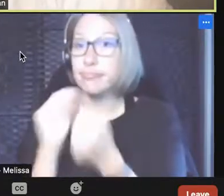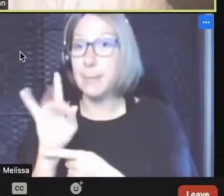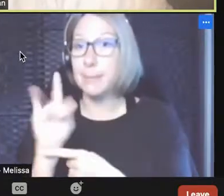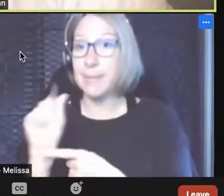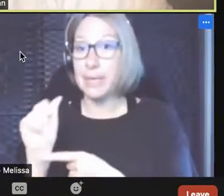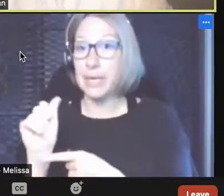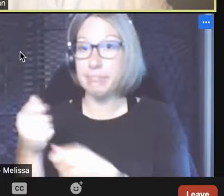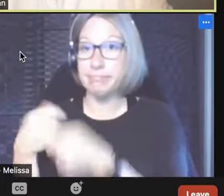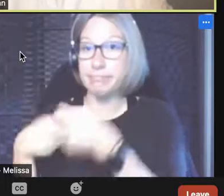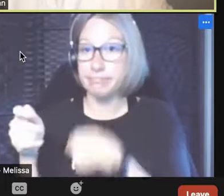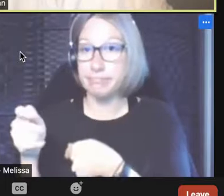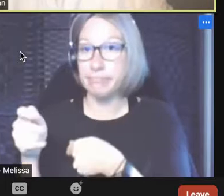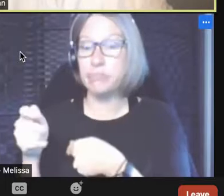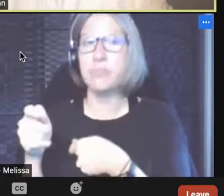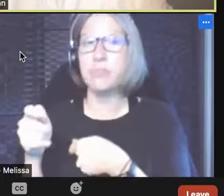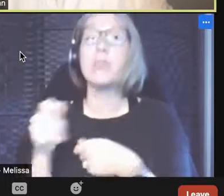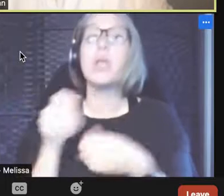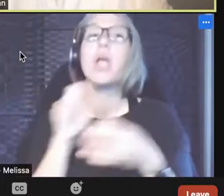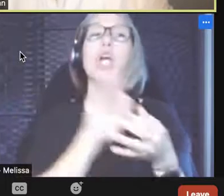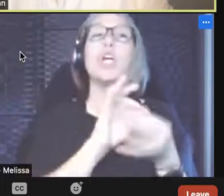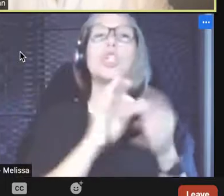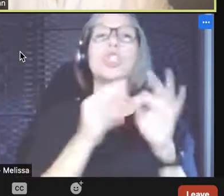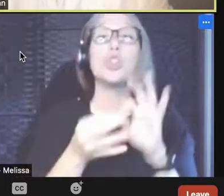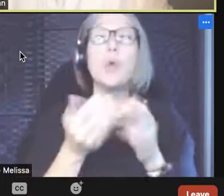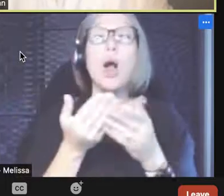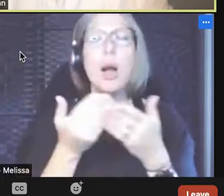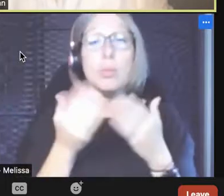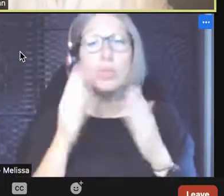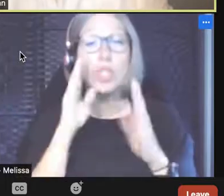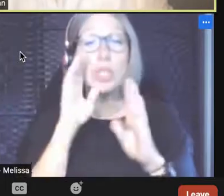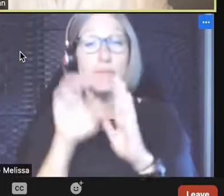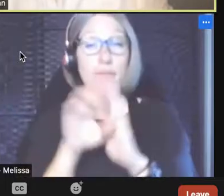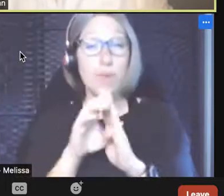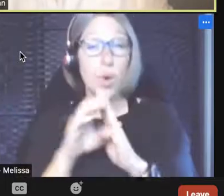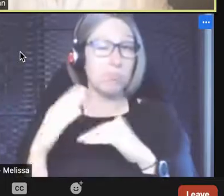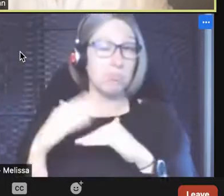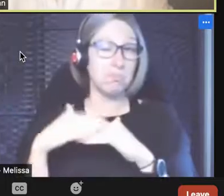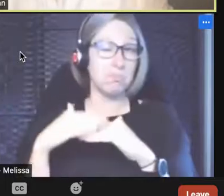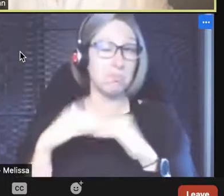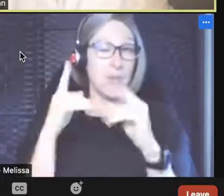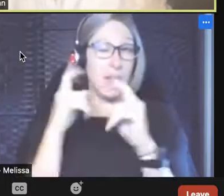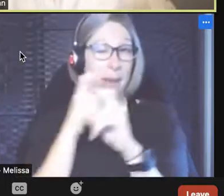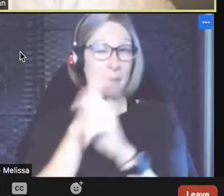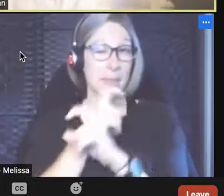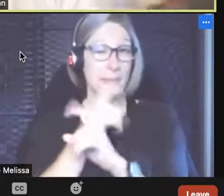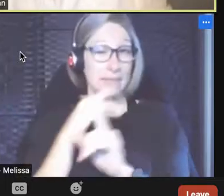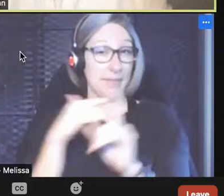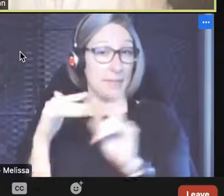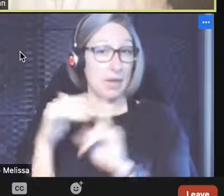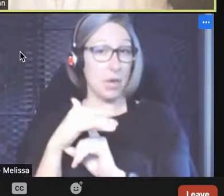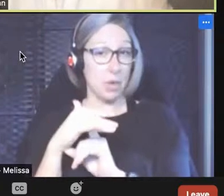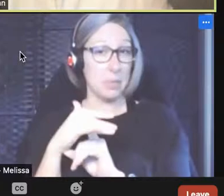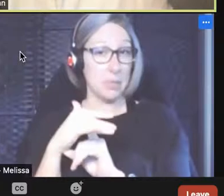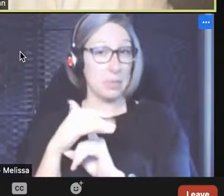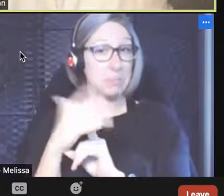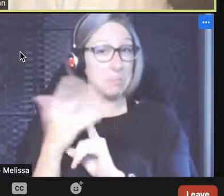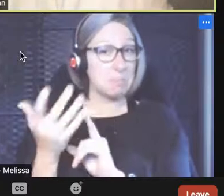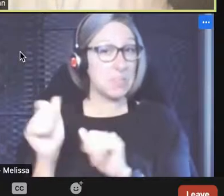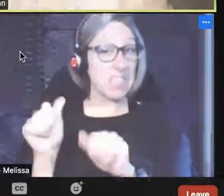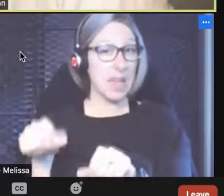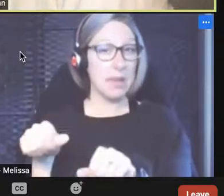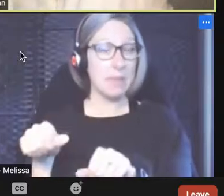she can interpret objects and photos in a minimally complex environment. So yes, if it's that environment was minimally